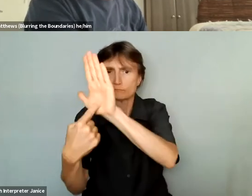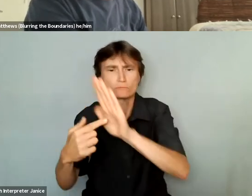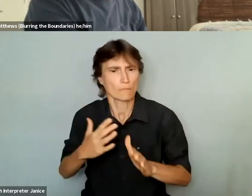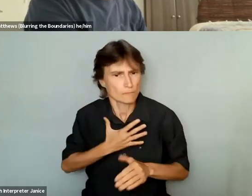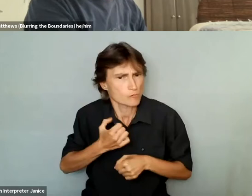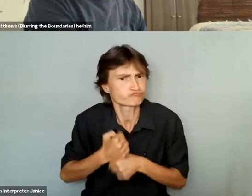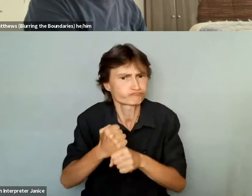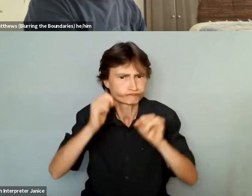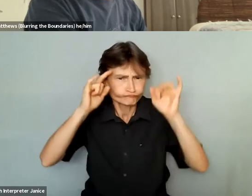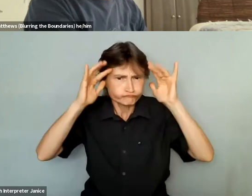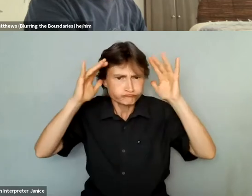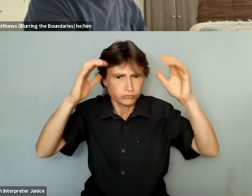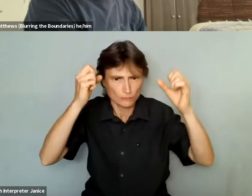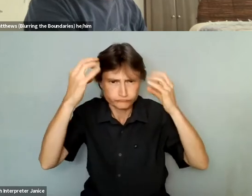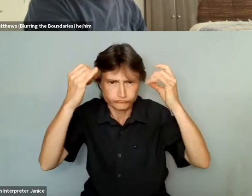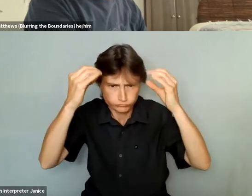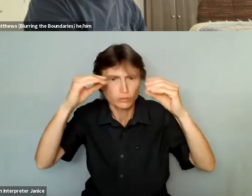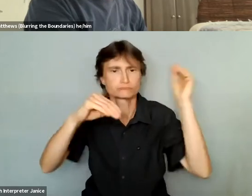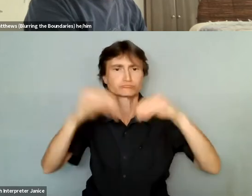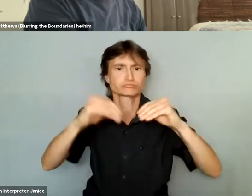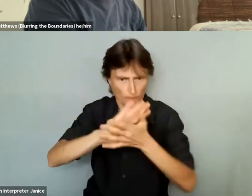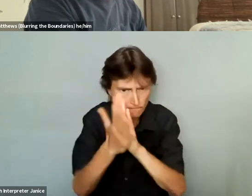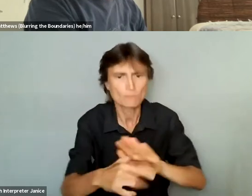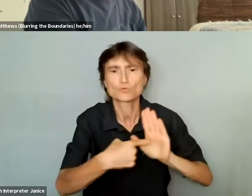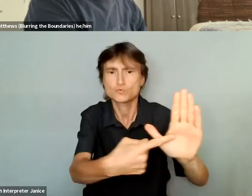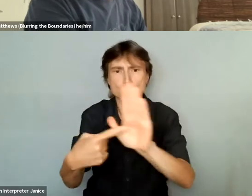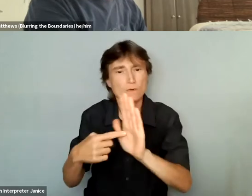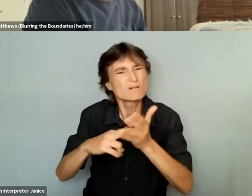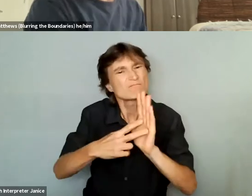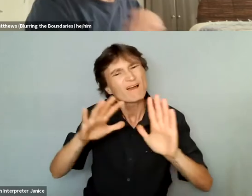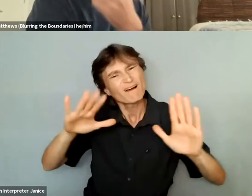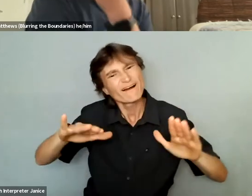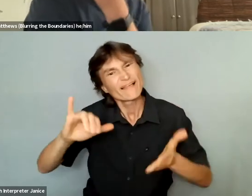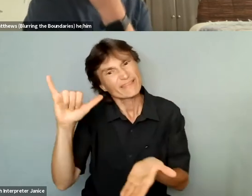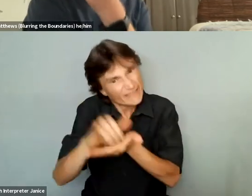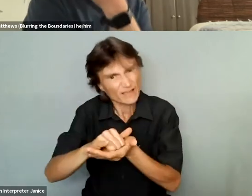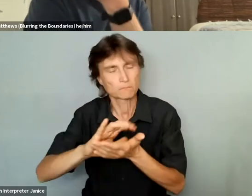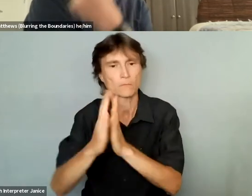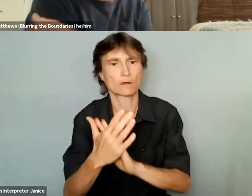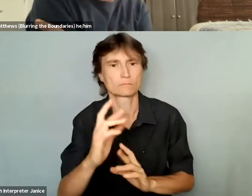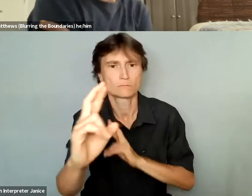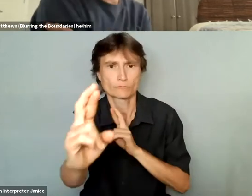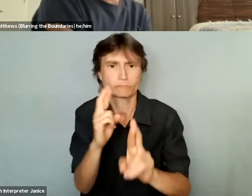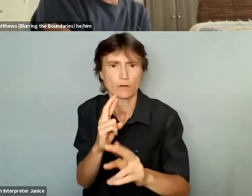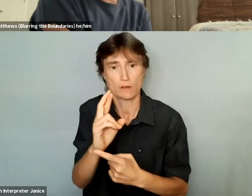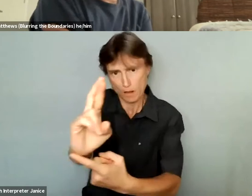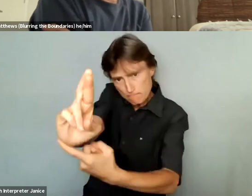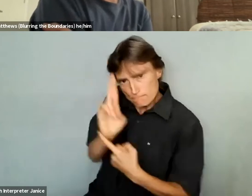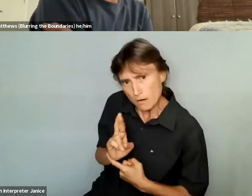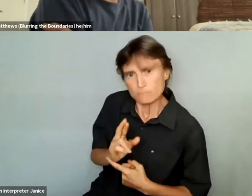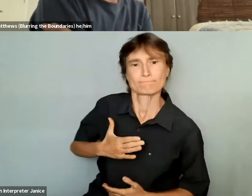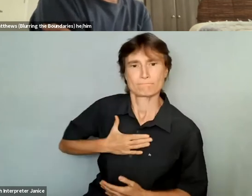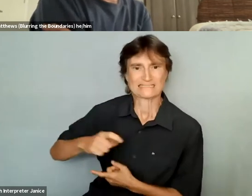respecting, for lack of a better word, but respecting like my accessibility needs. So